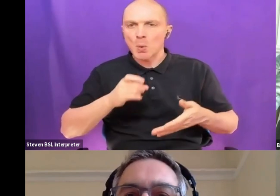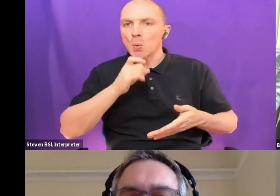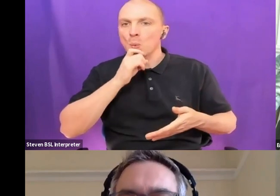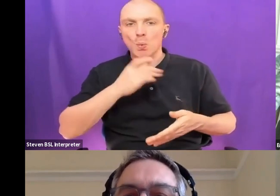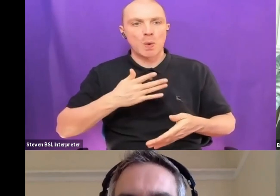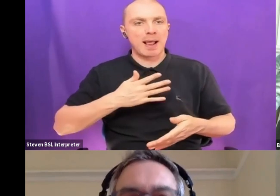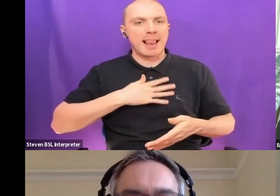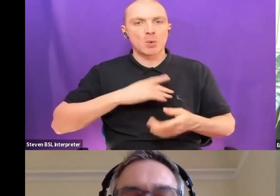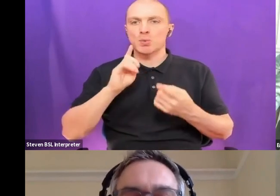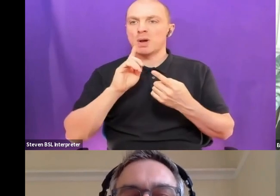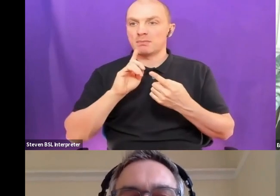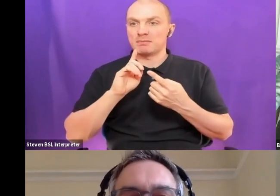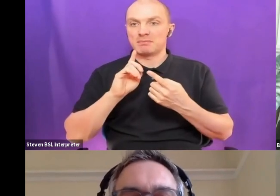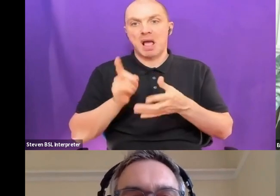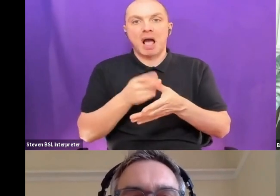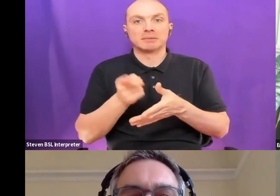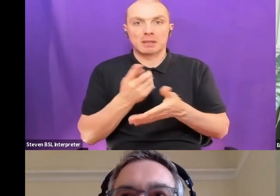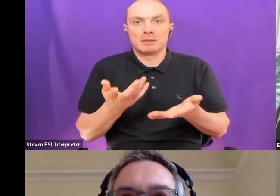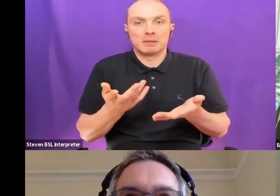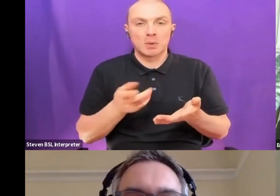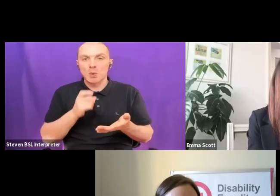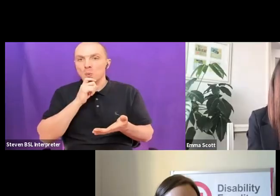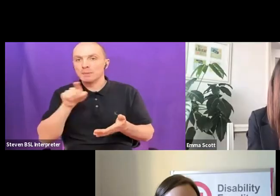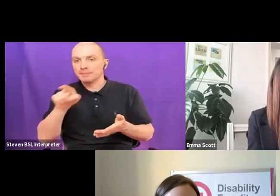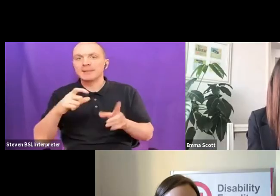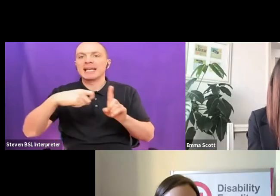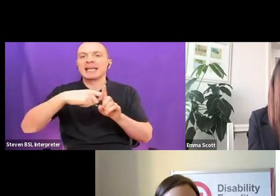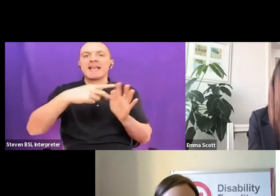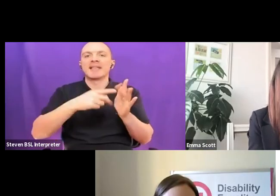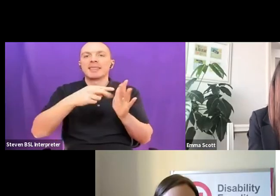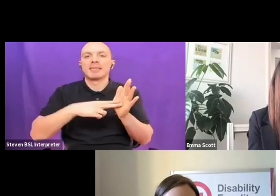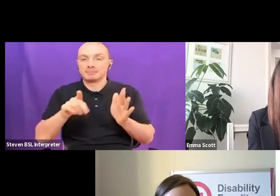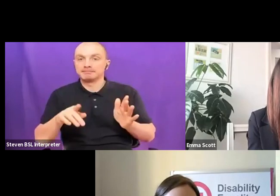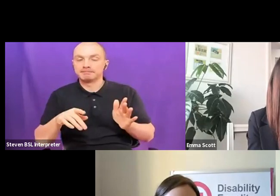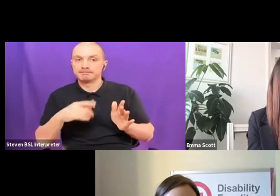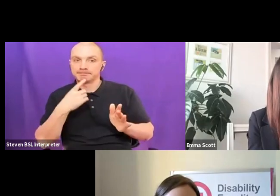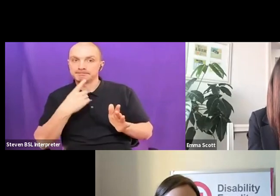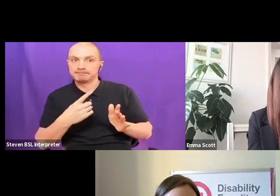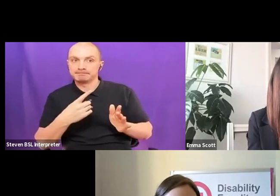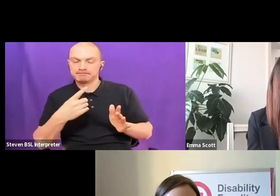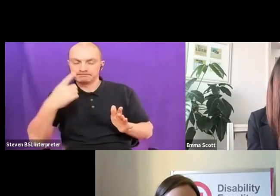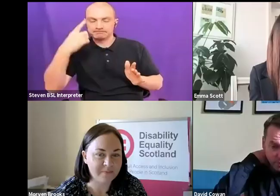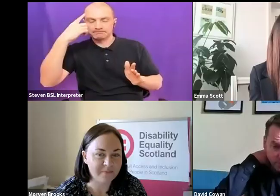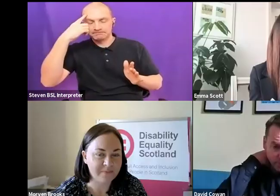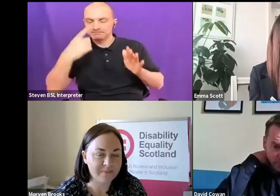Kevin, can I come to you? Yeah, please do. I think the first thing is to encourage